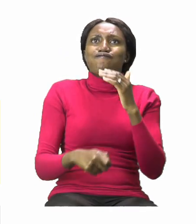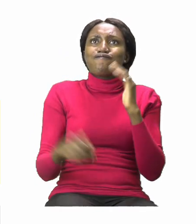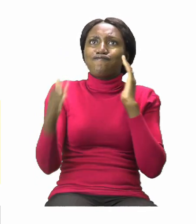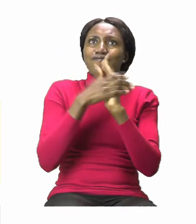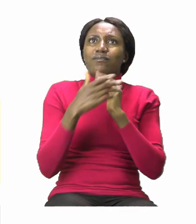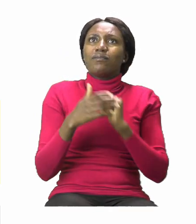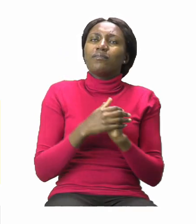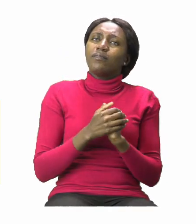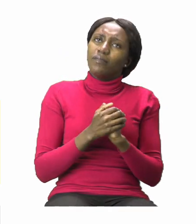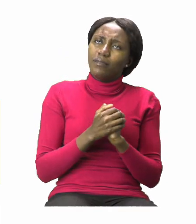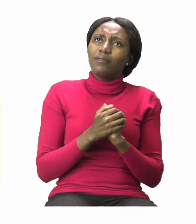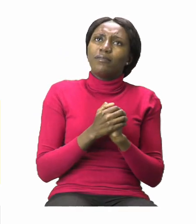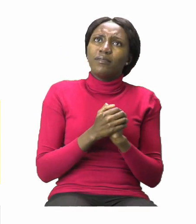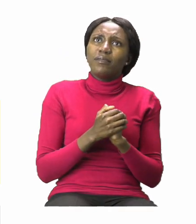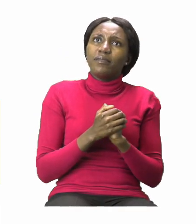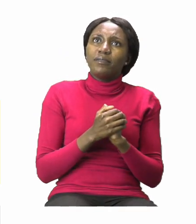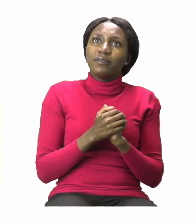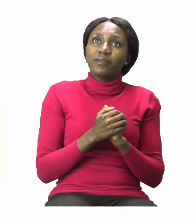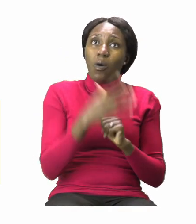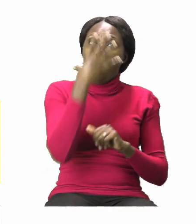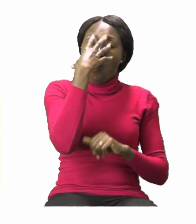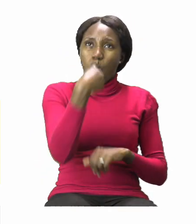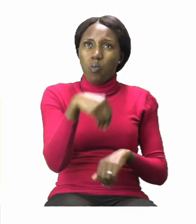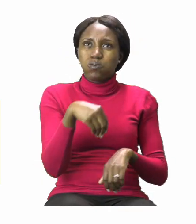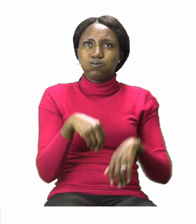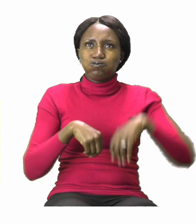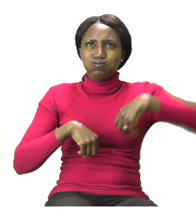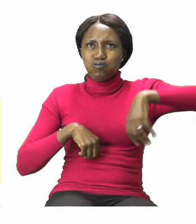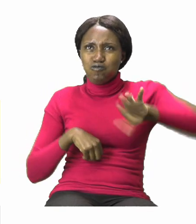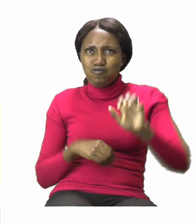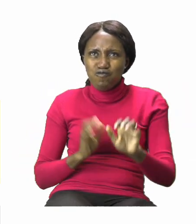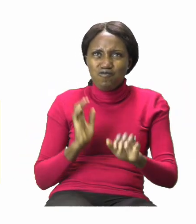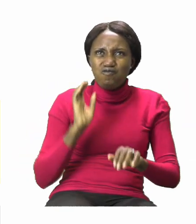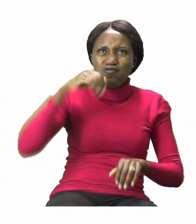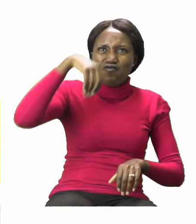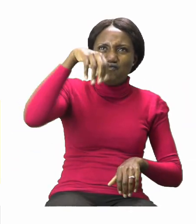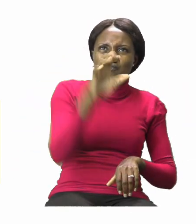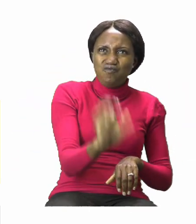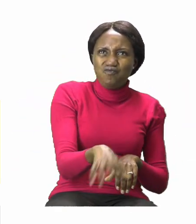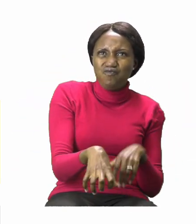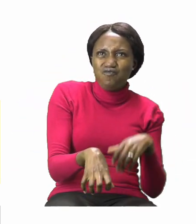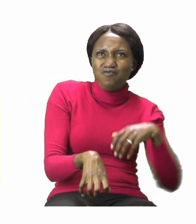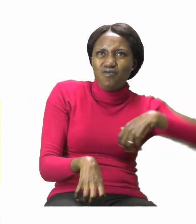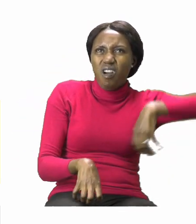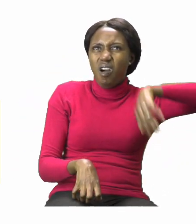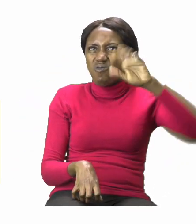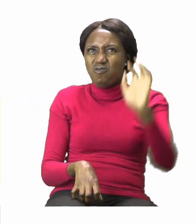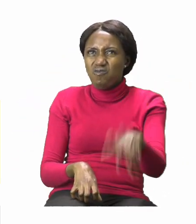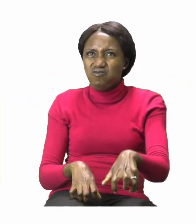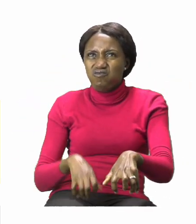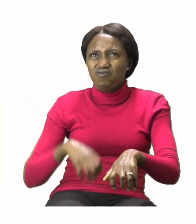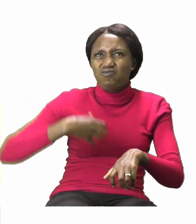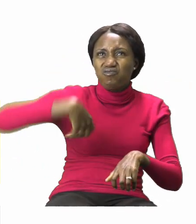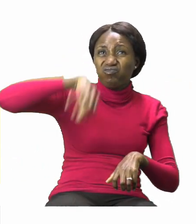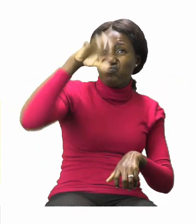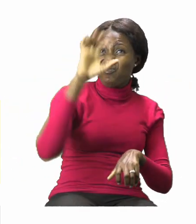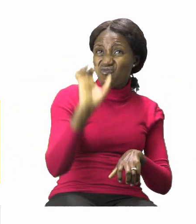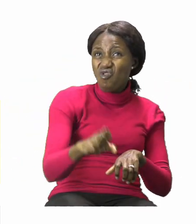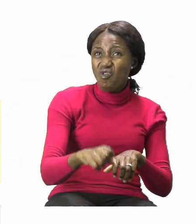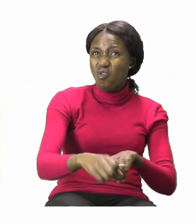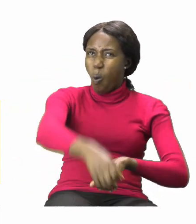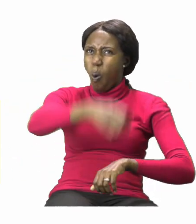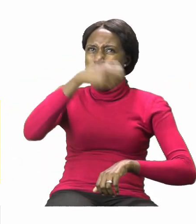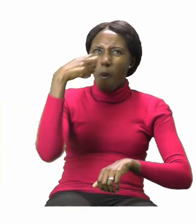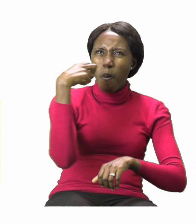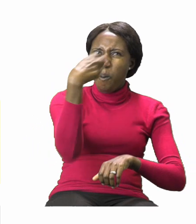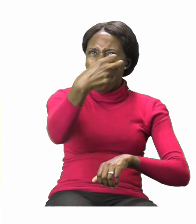door. The wolf came to the door of the house and knocked 3